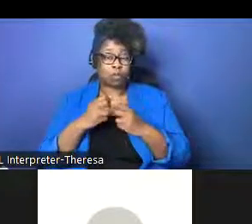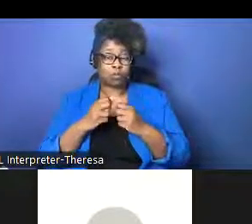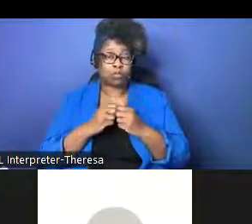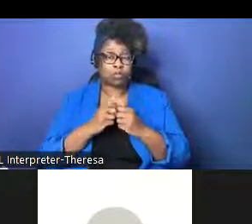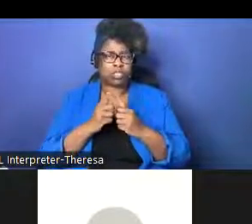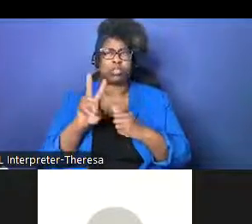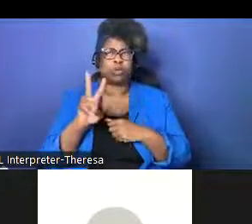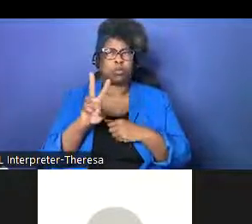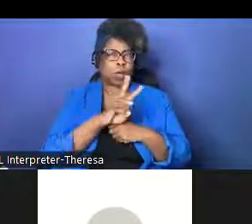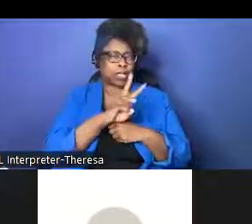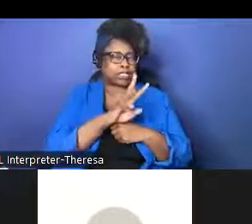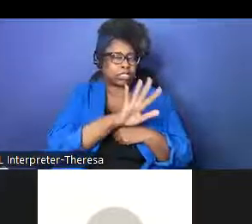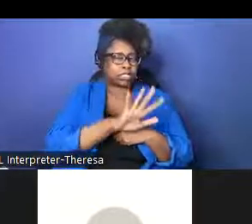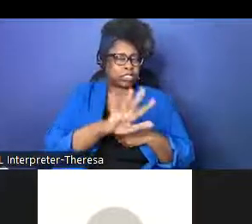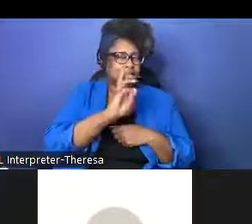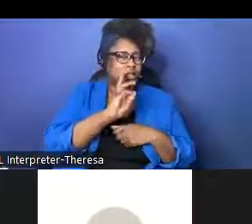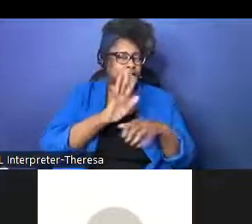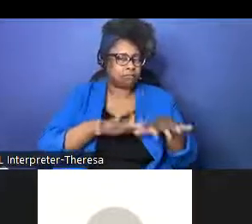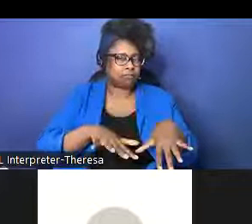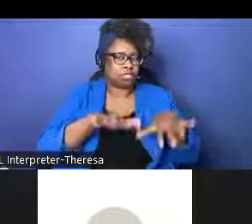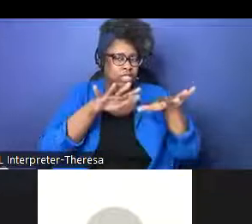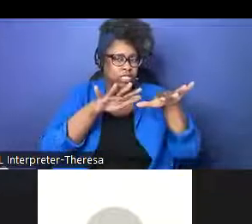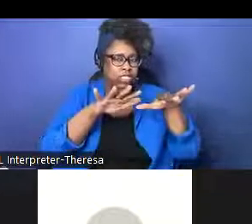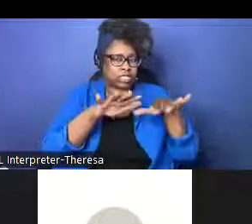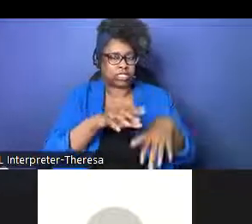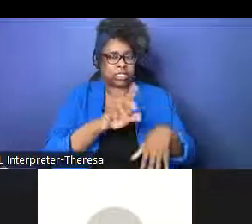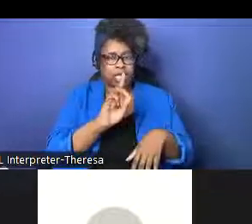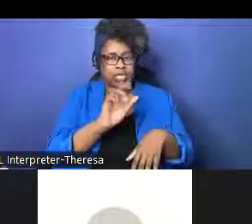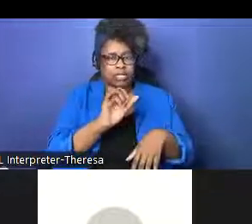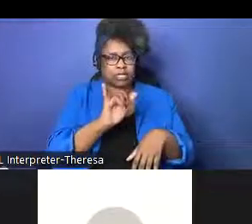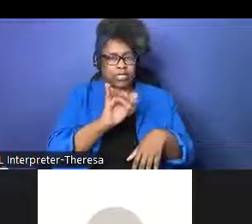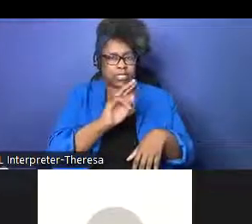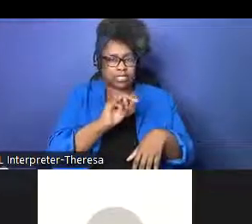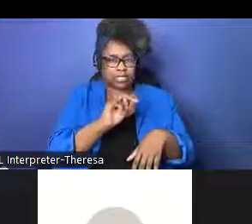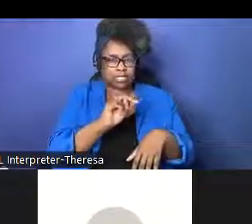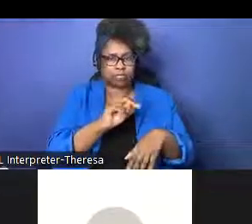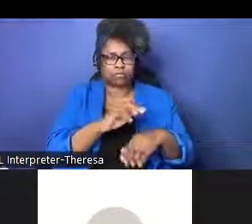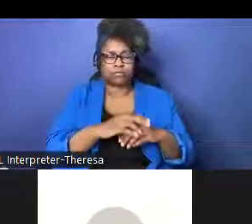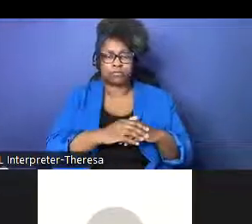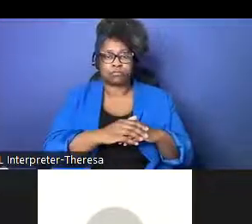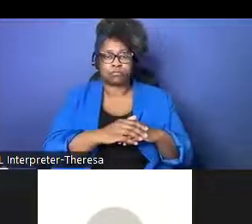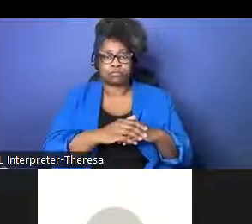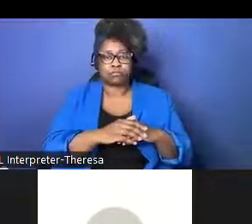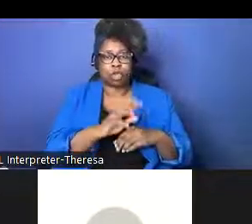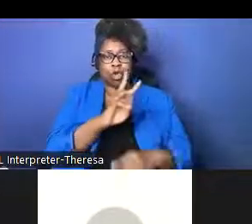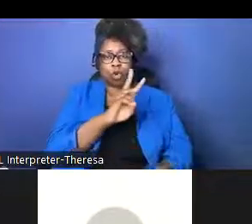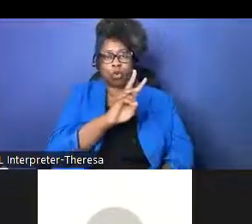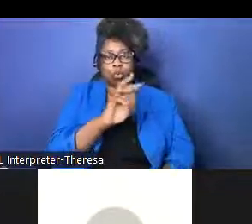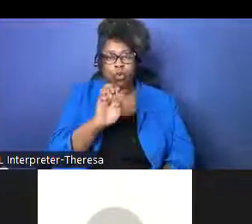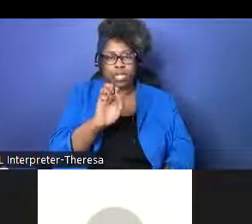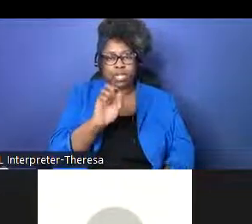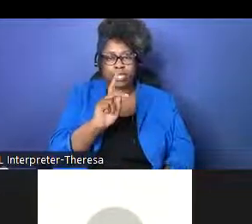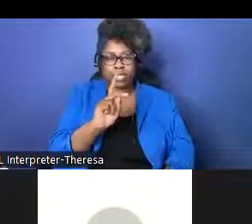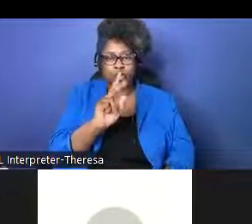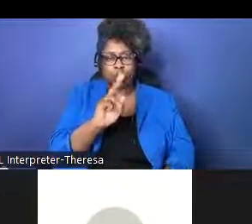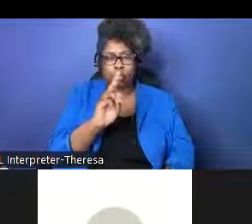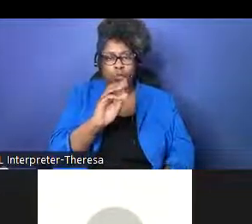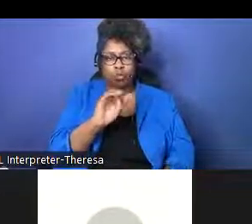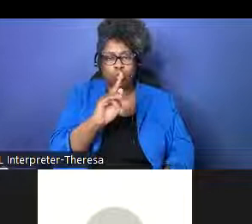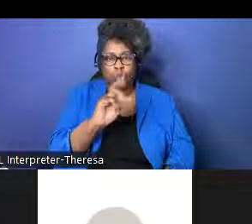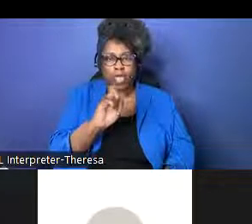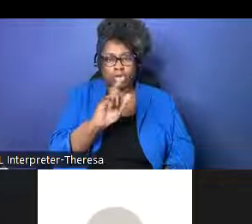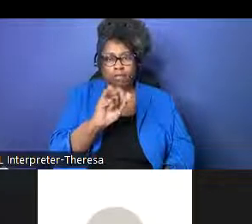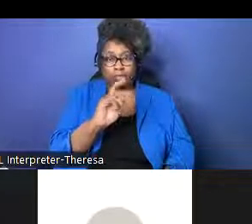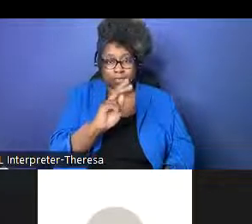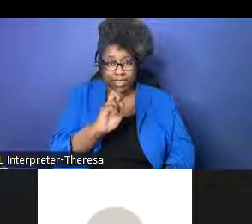west of the site in the Weequahic-Dayton neighborhood is that the overflowing of Weequahic Lake directly goes into